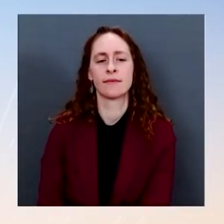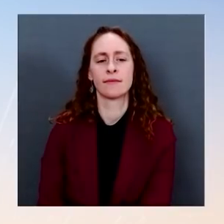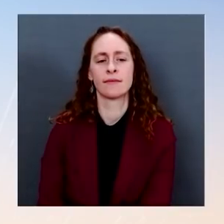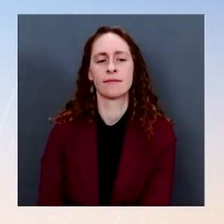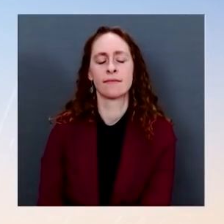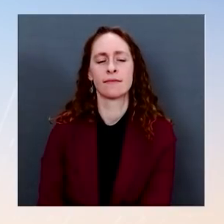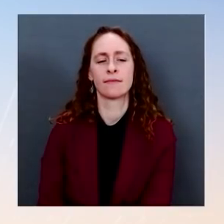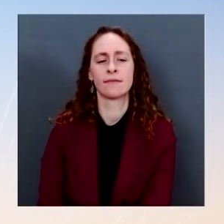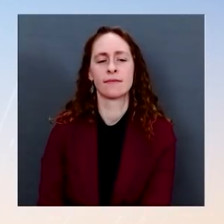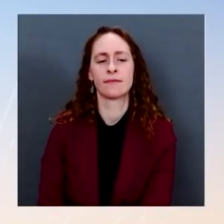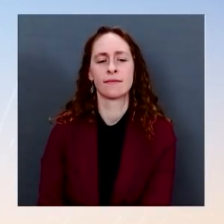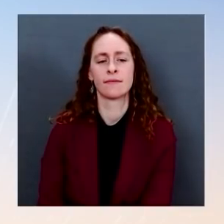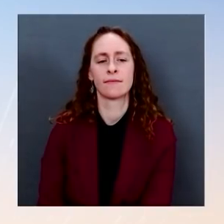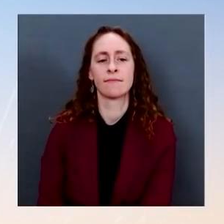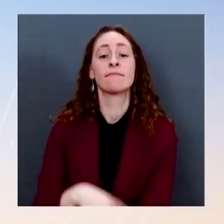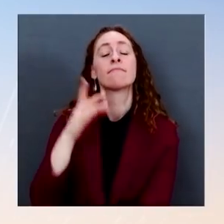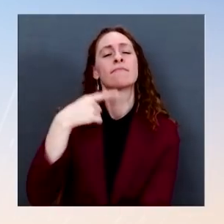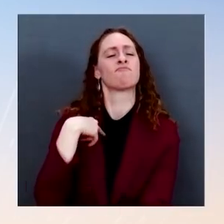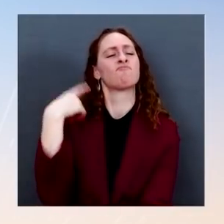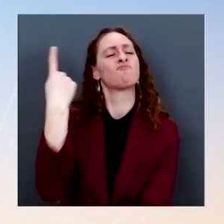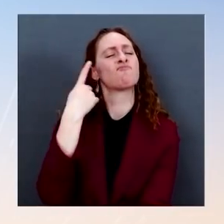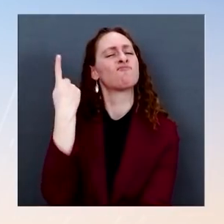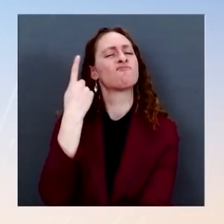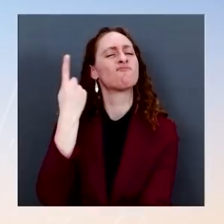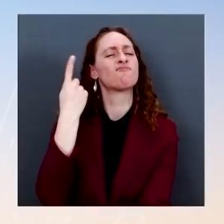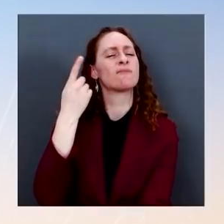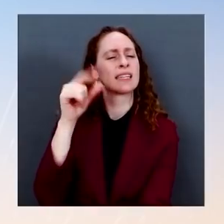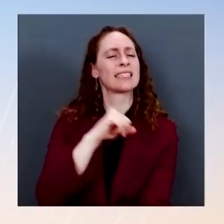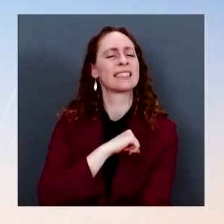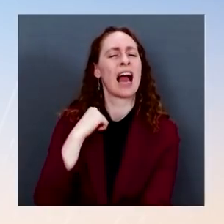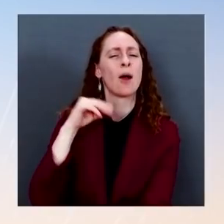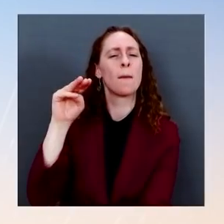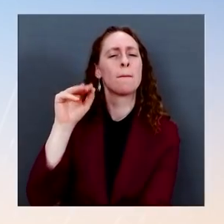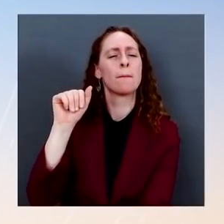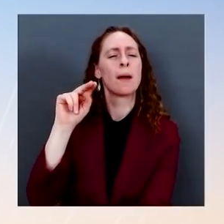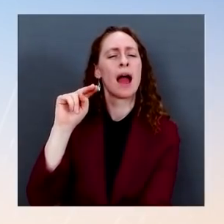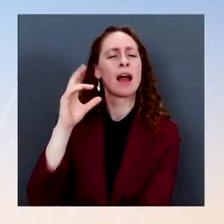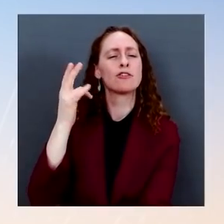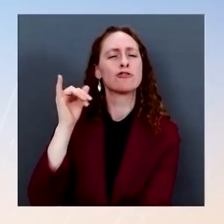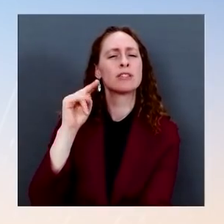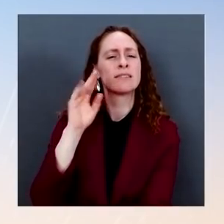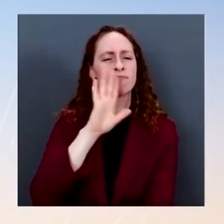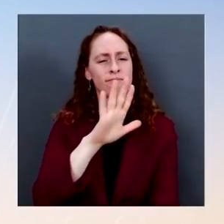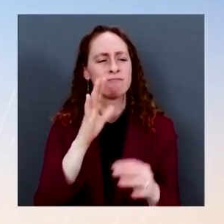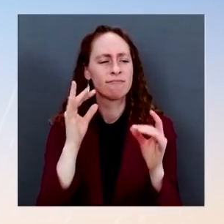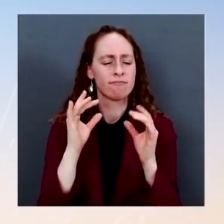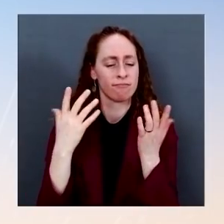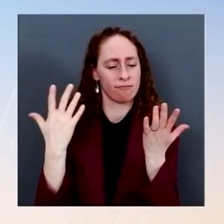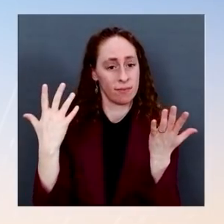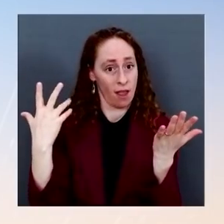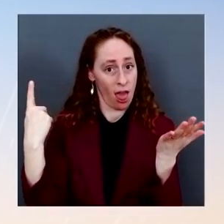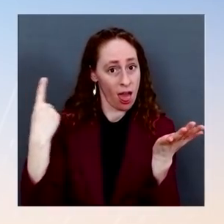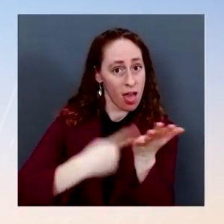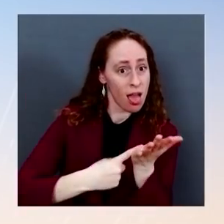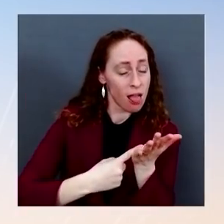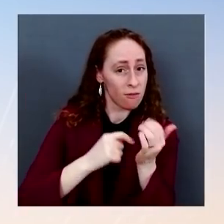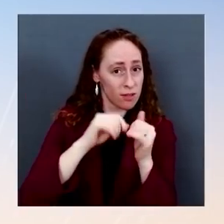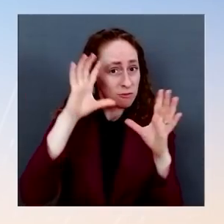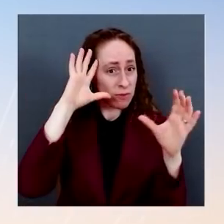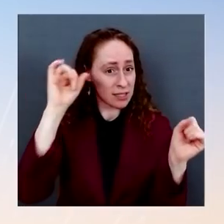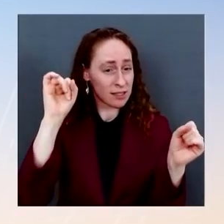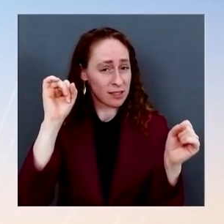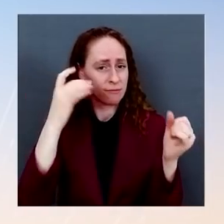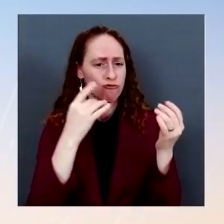statement on Sunday, which was yesterday. Feels like a long time ago. I just wanted to know if you could talk a little bit about